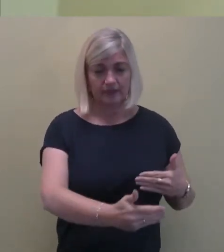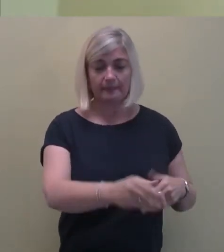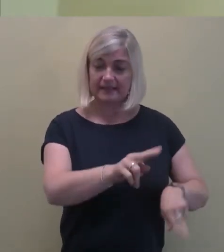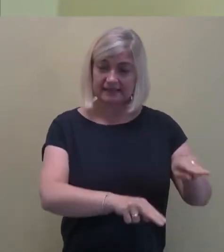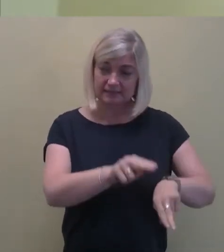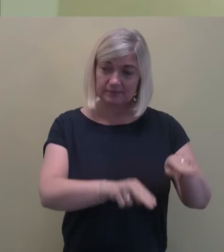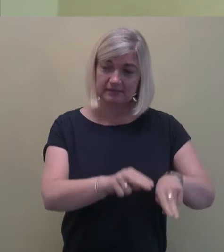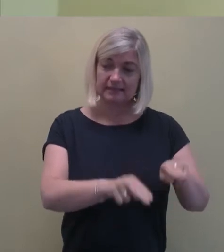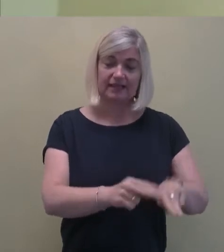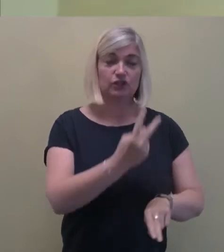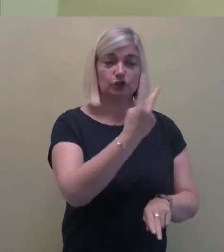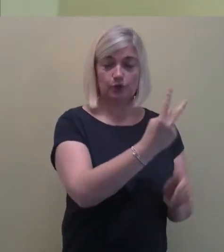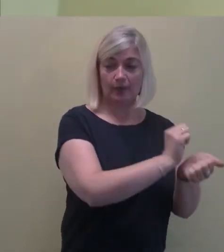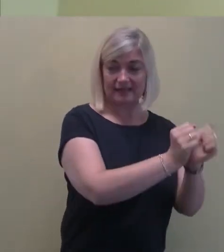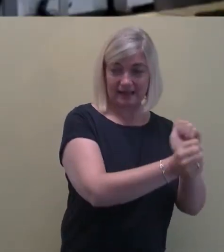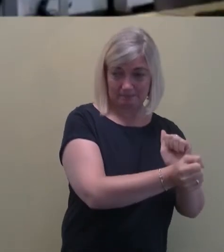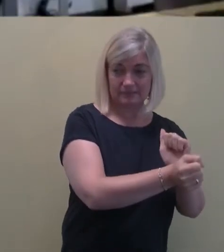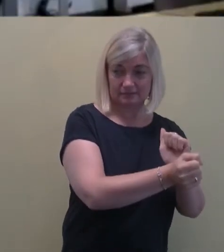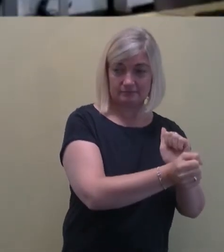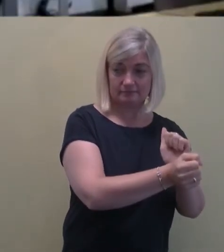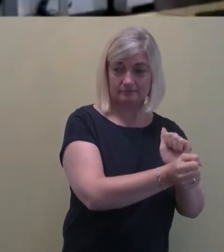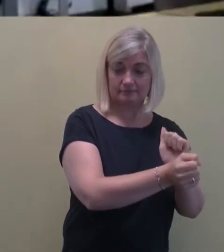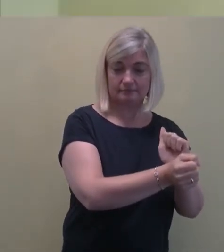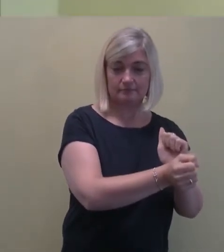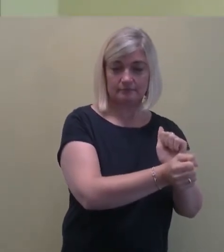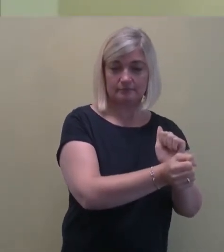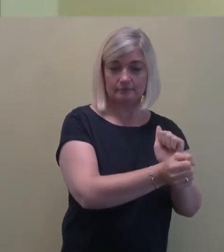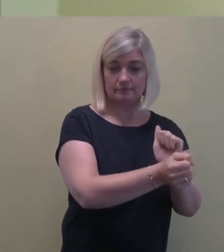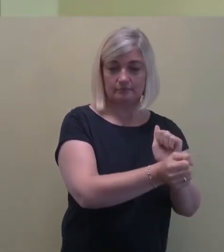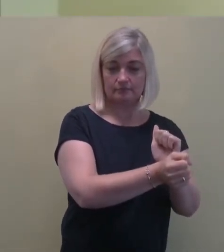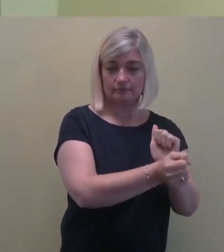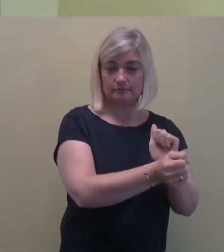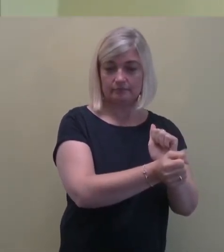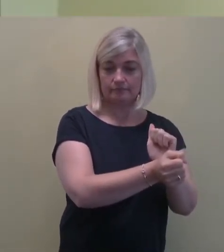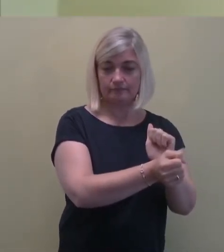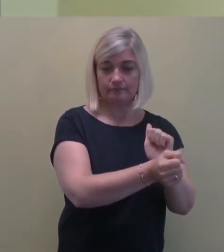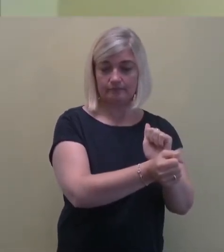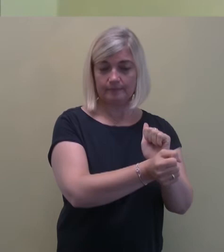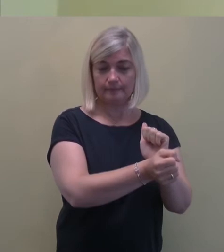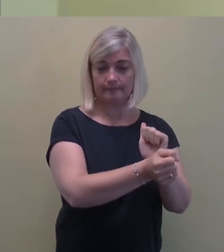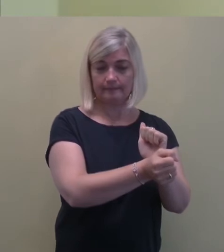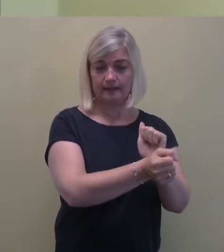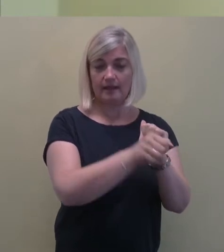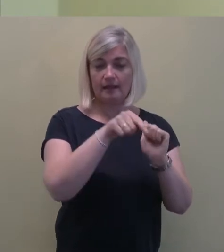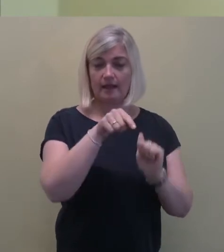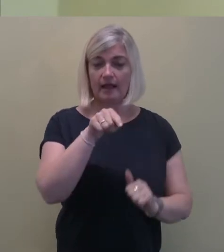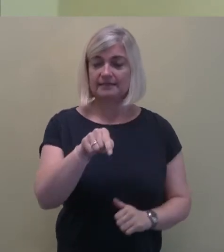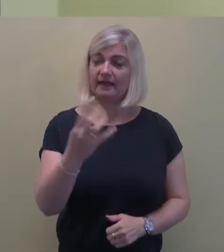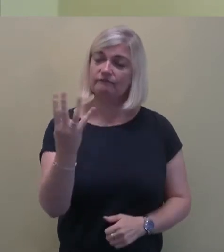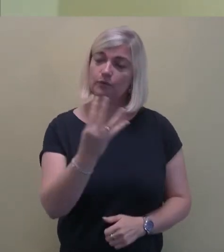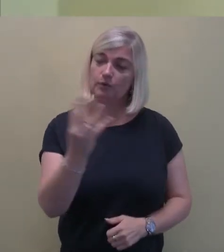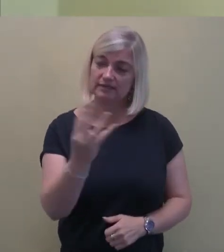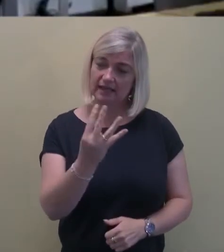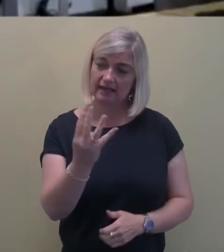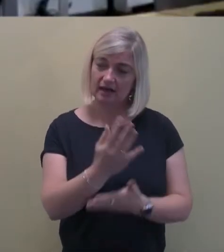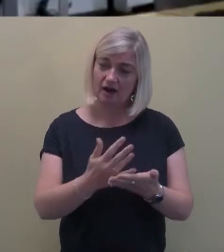essentially, of what you learn. It goes into more detail about programming, software development, the life cycle models that you follow, testing, etc. Everything that you